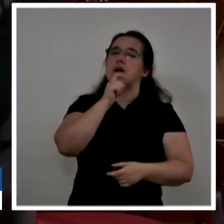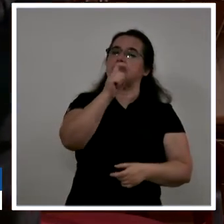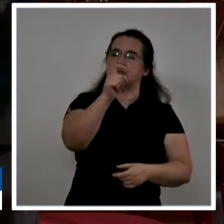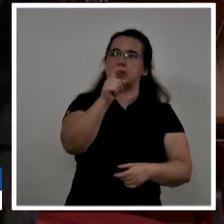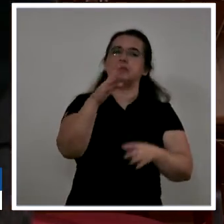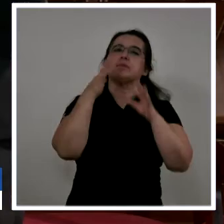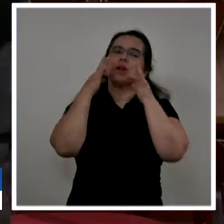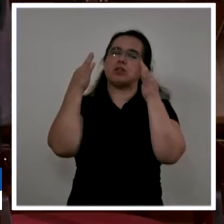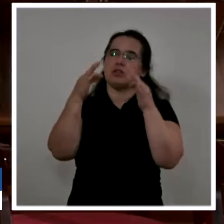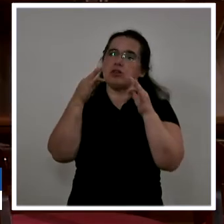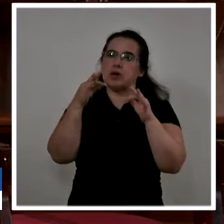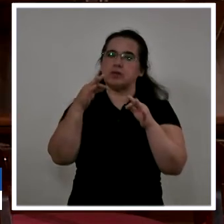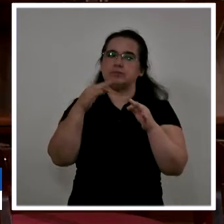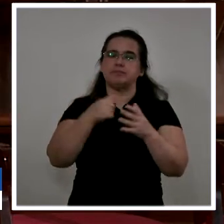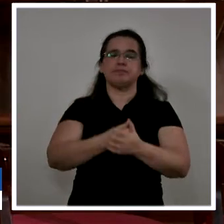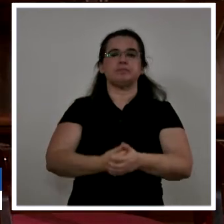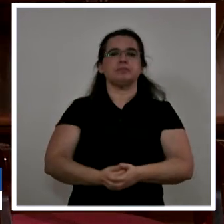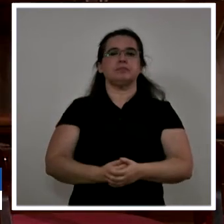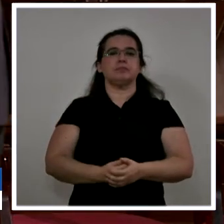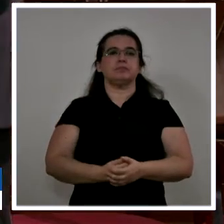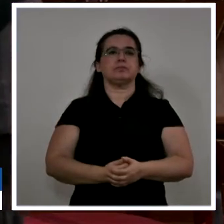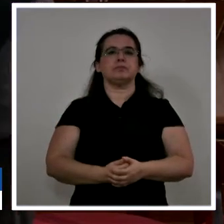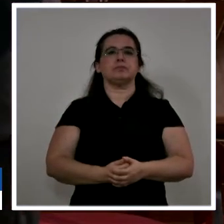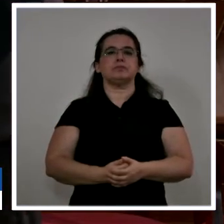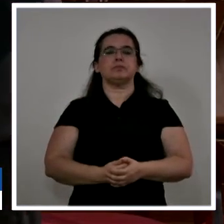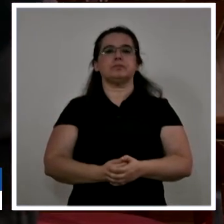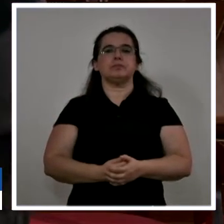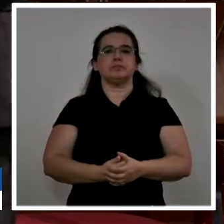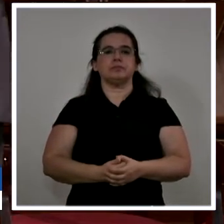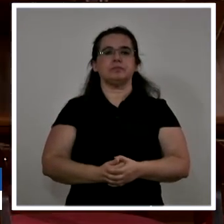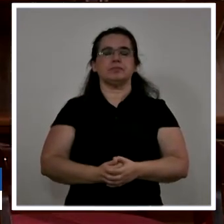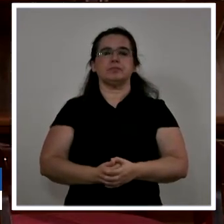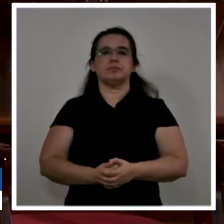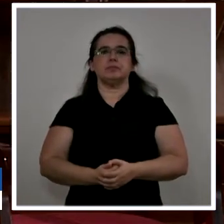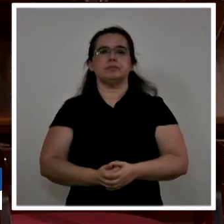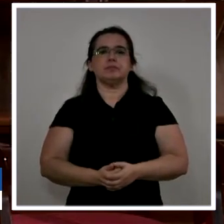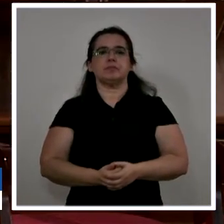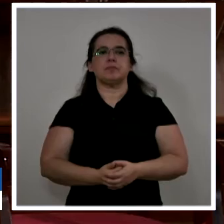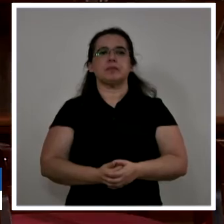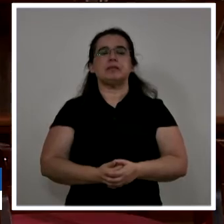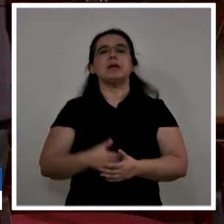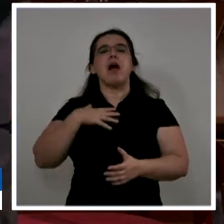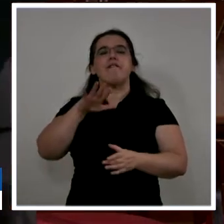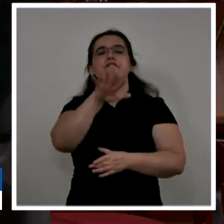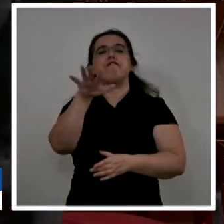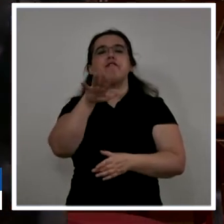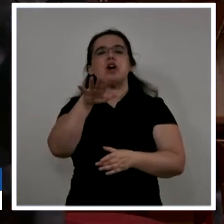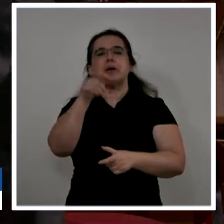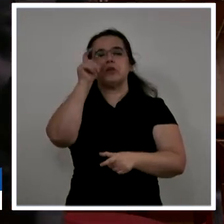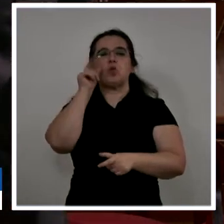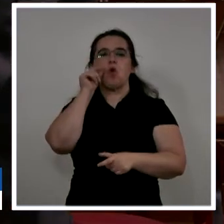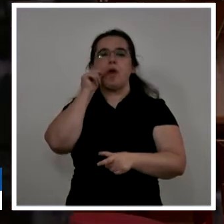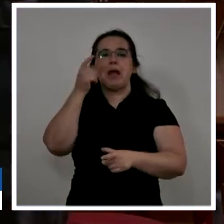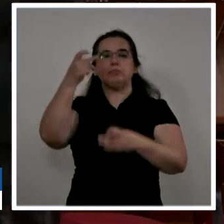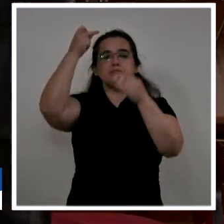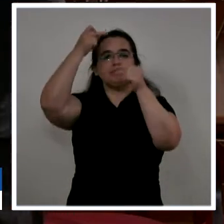prudente vir in the likeness of fallen human sinful flesh. Na forma da carne humana